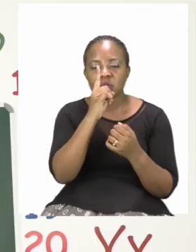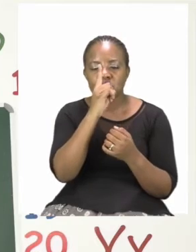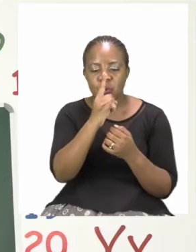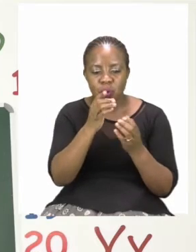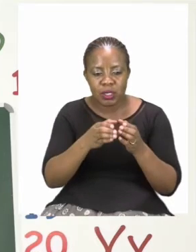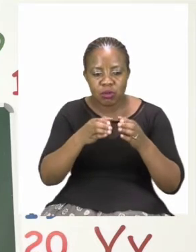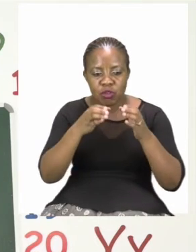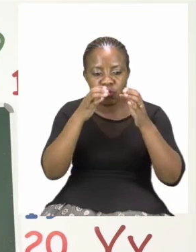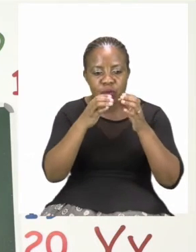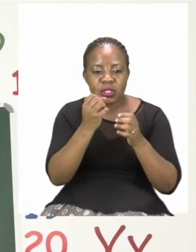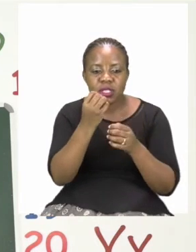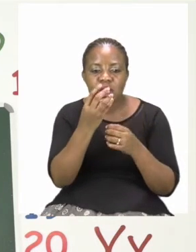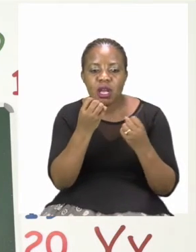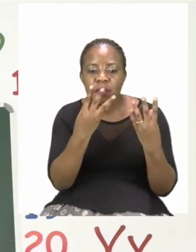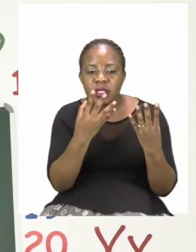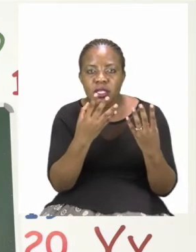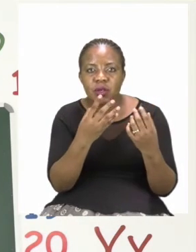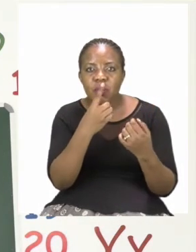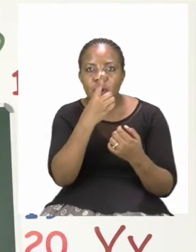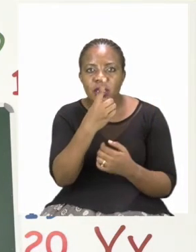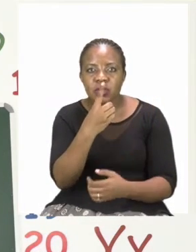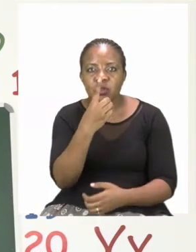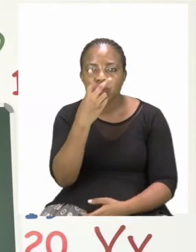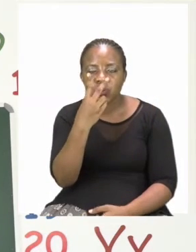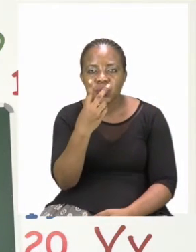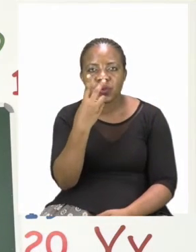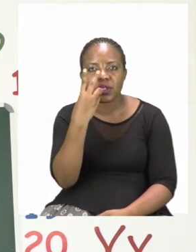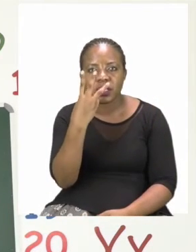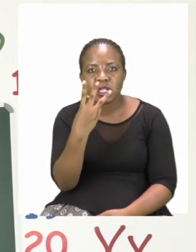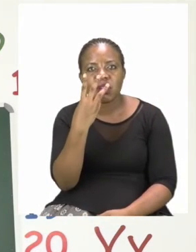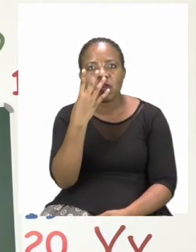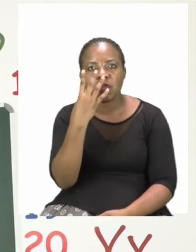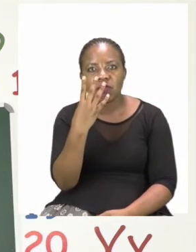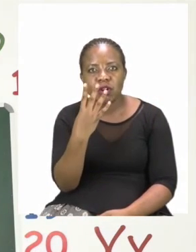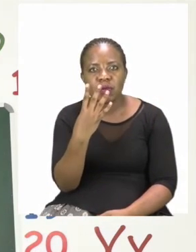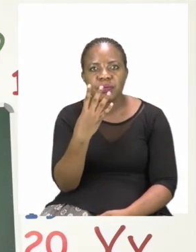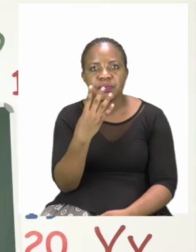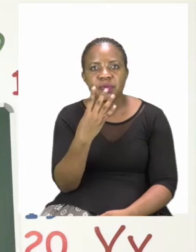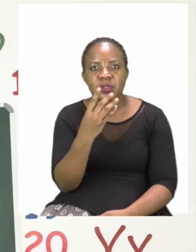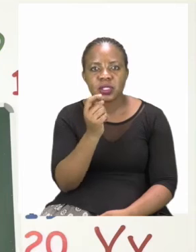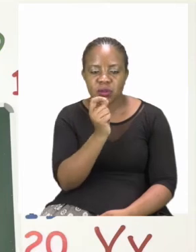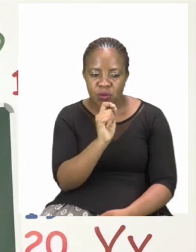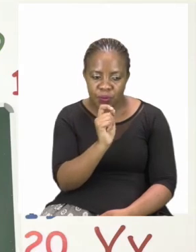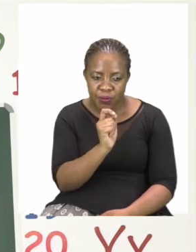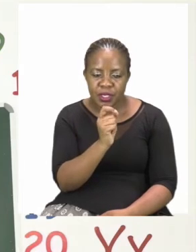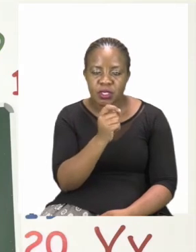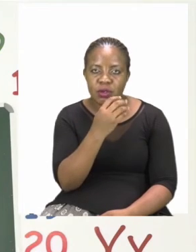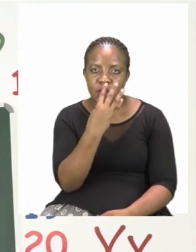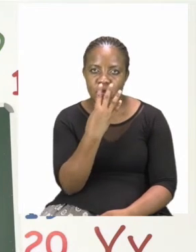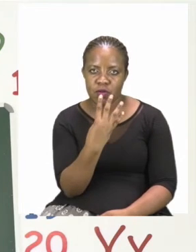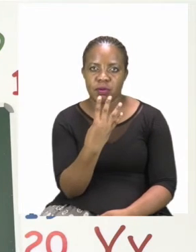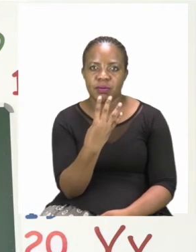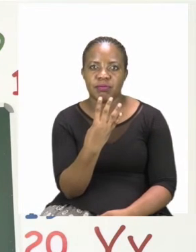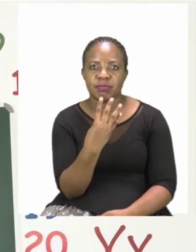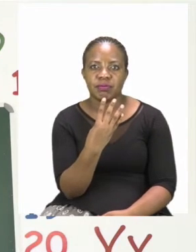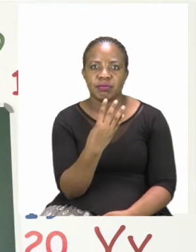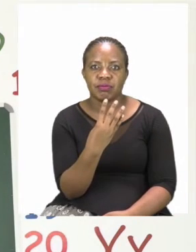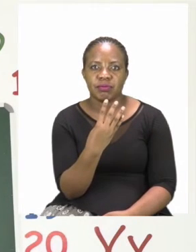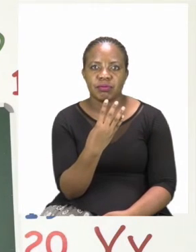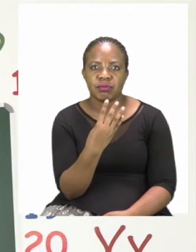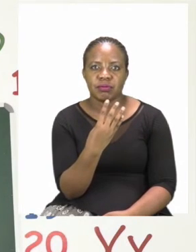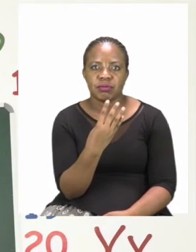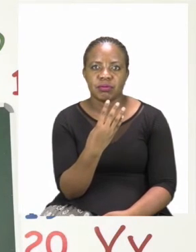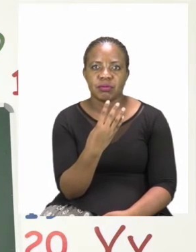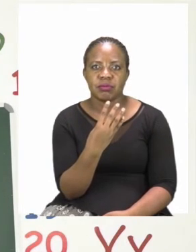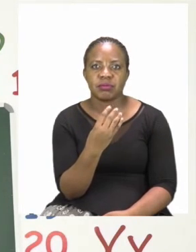has, let's count, 1, 2, 3, 4. So we have 4 seeds